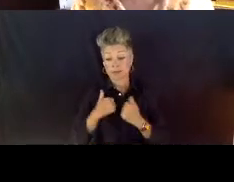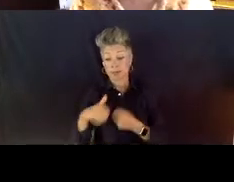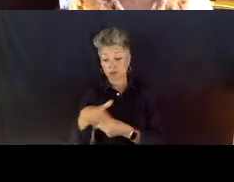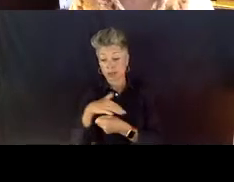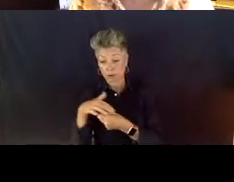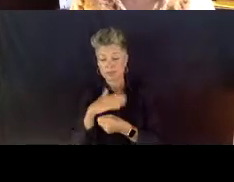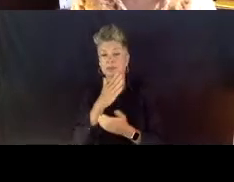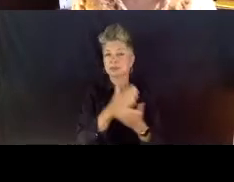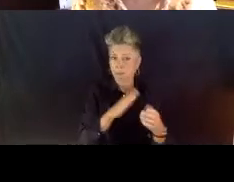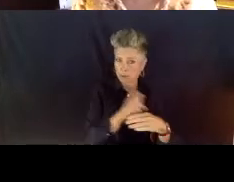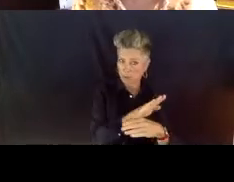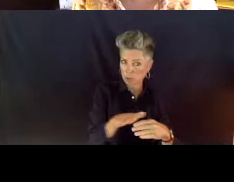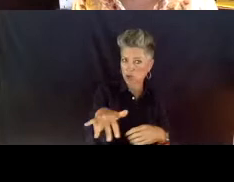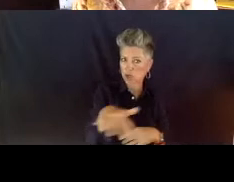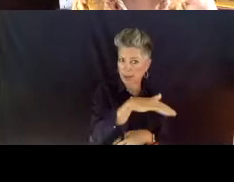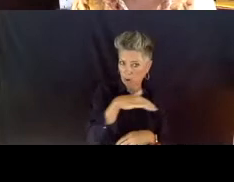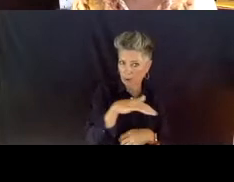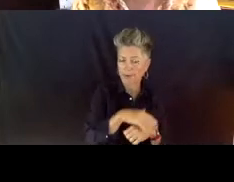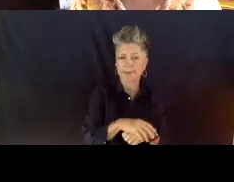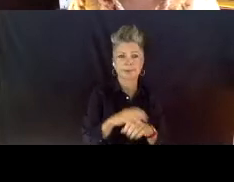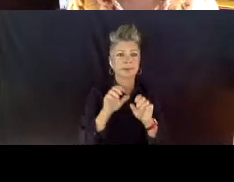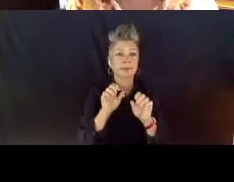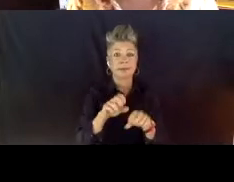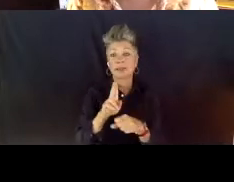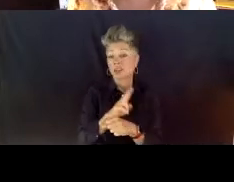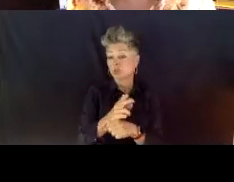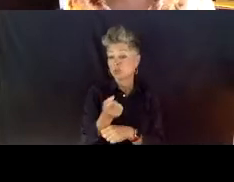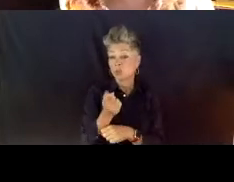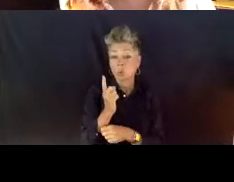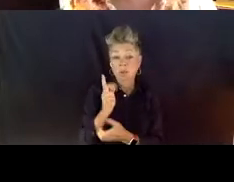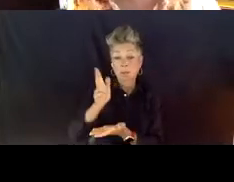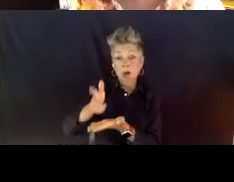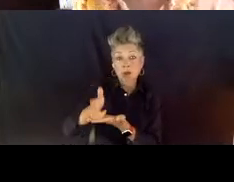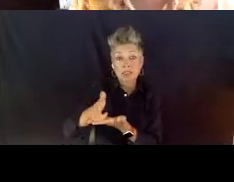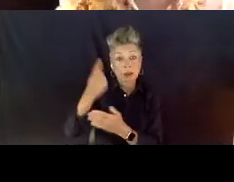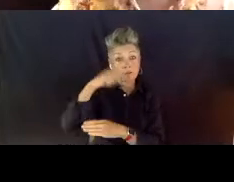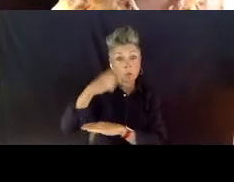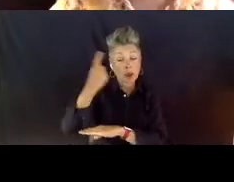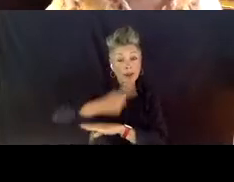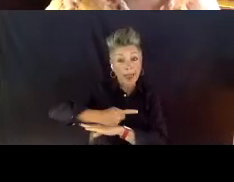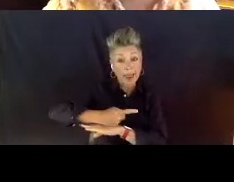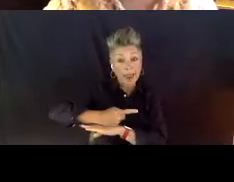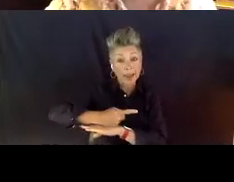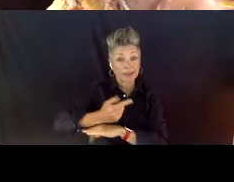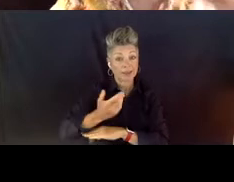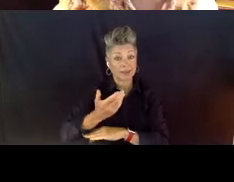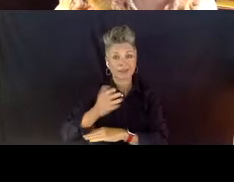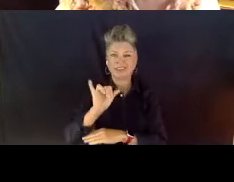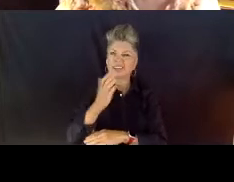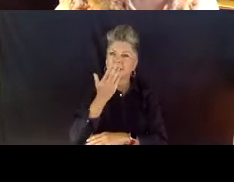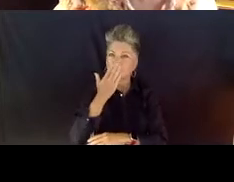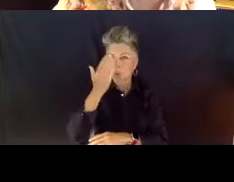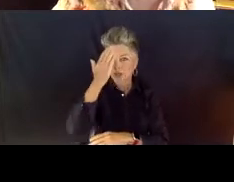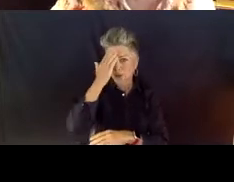areas. They can occupy just one parking spot only one day, and this is the very well-known